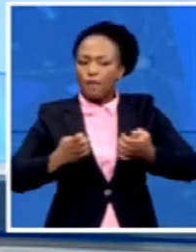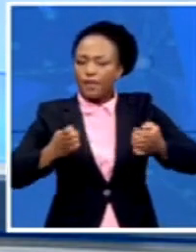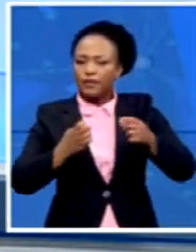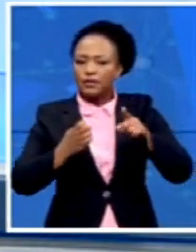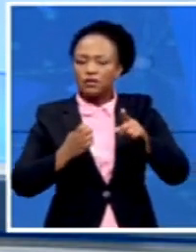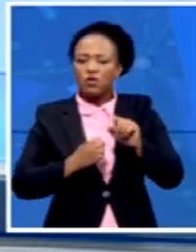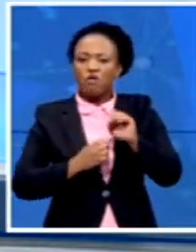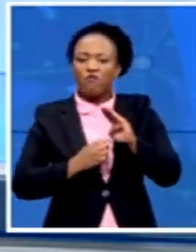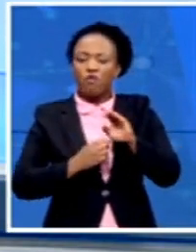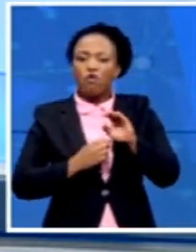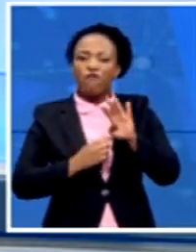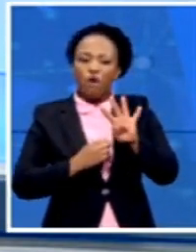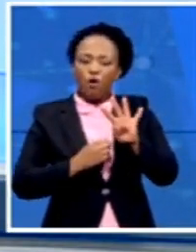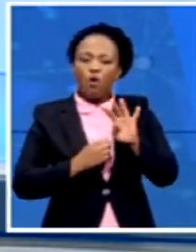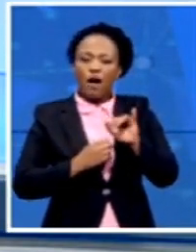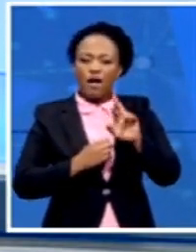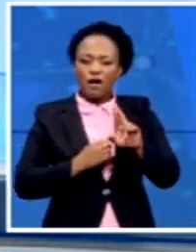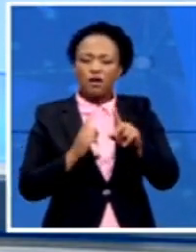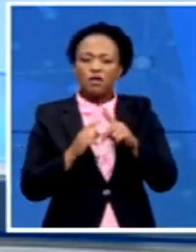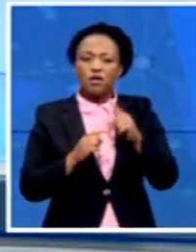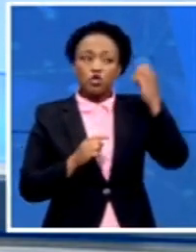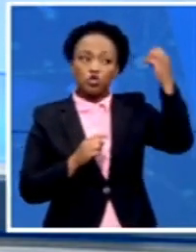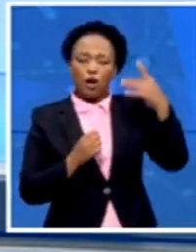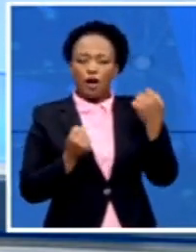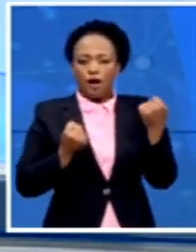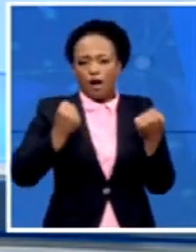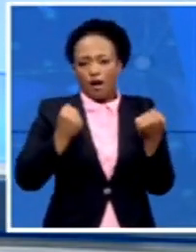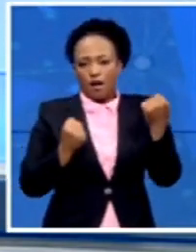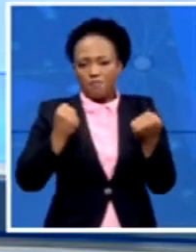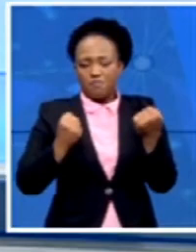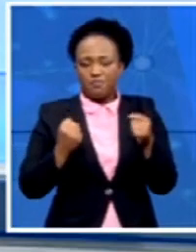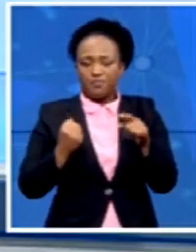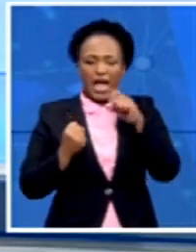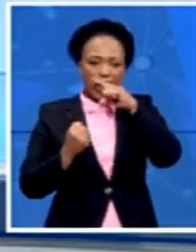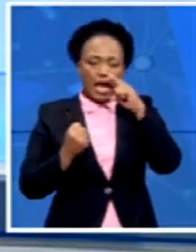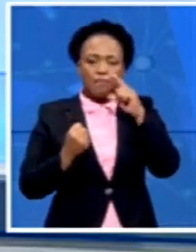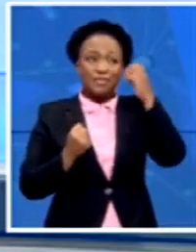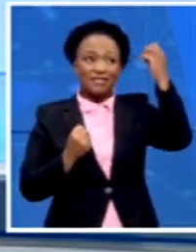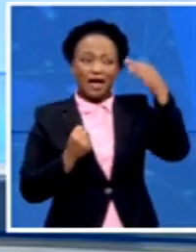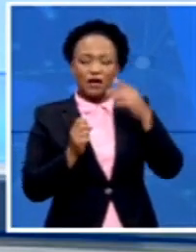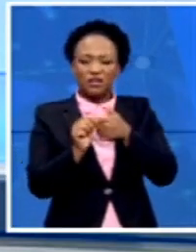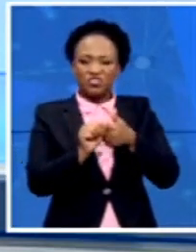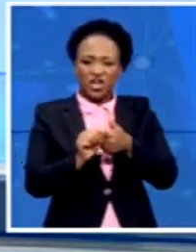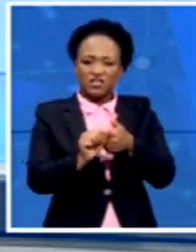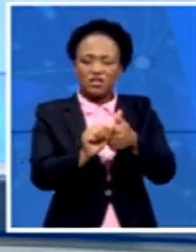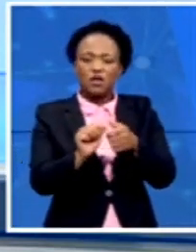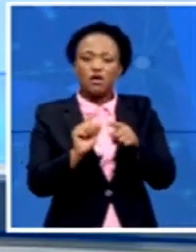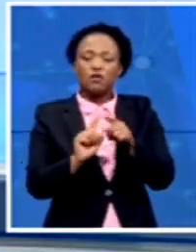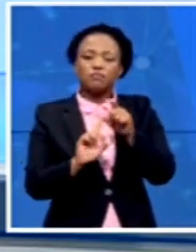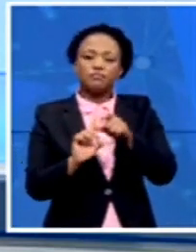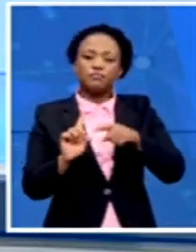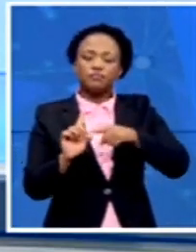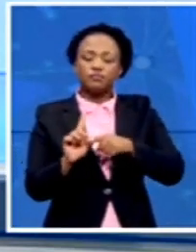named the Sun Chaser. TUT's Deputy Vice-Chancellor, Dr. Vathiswa Papu-Zamxaka, says